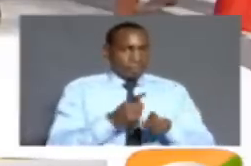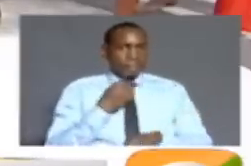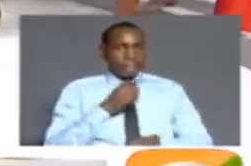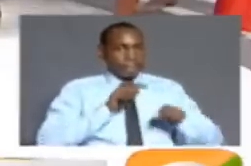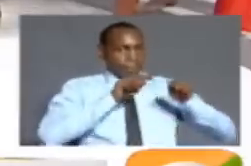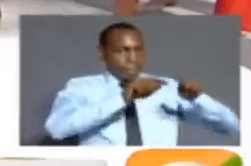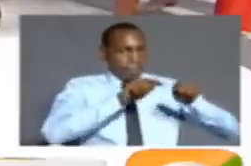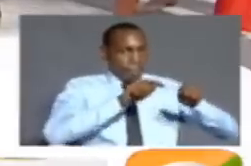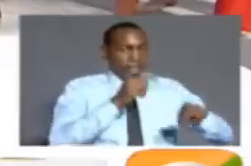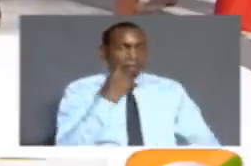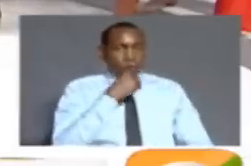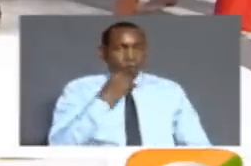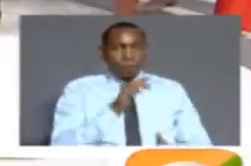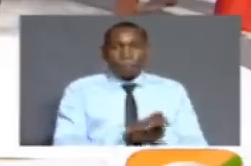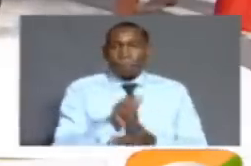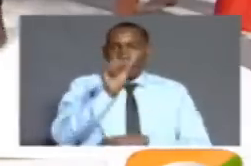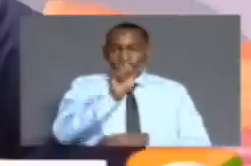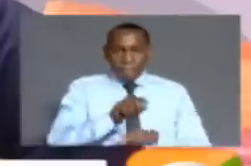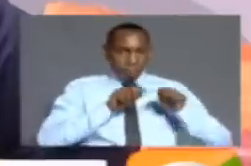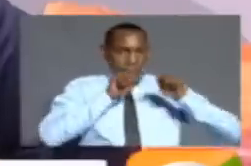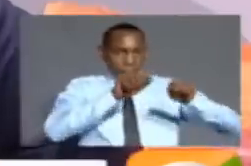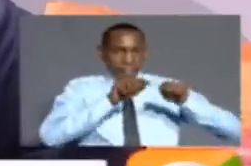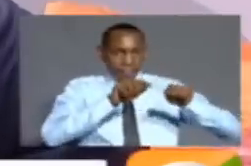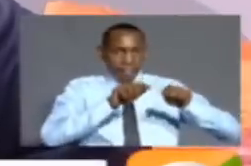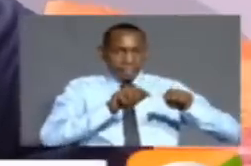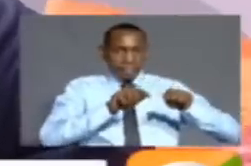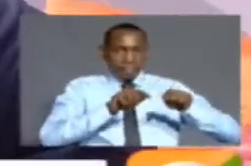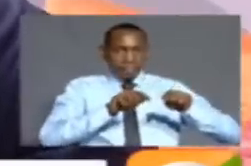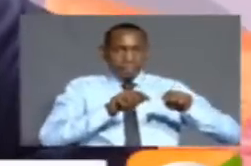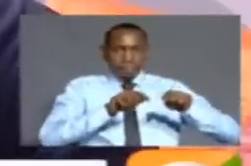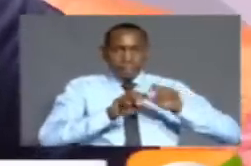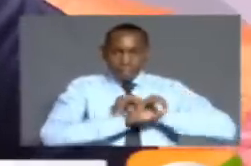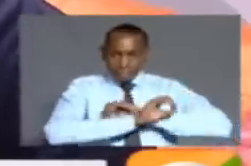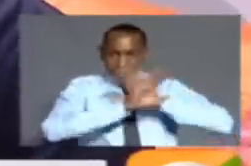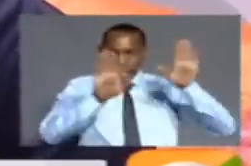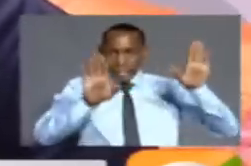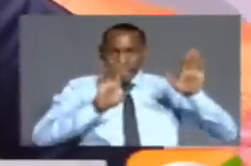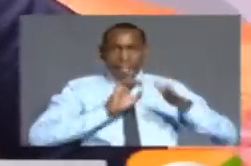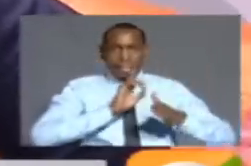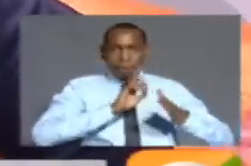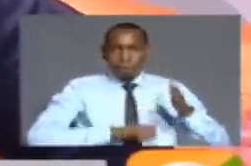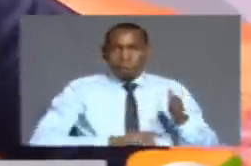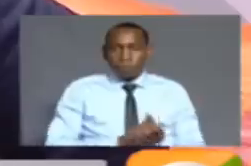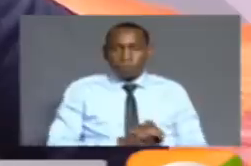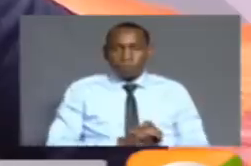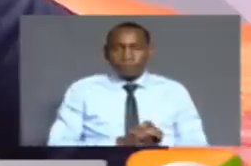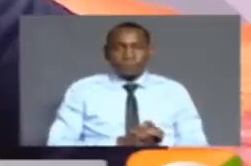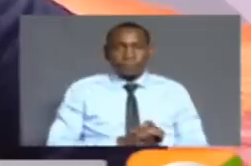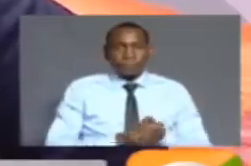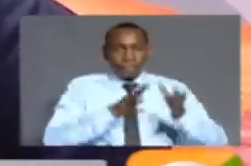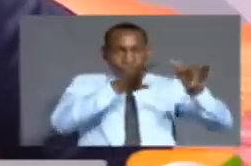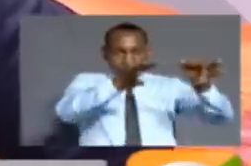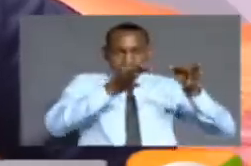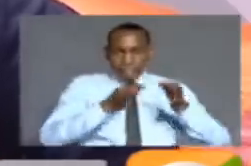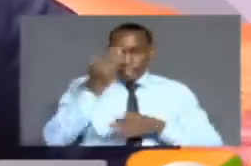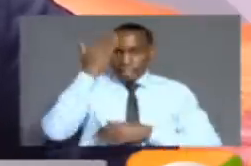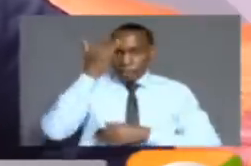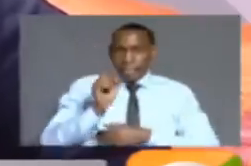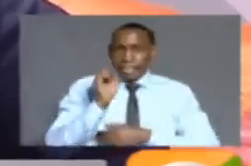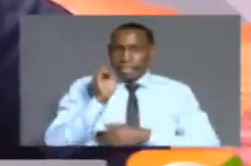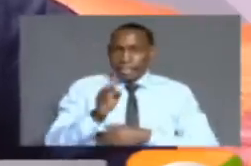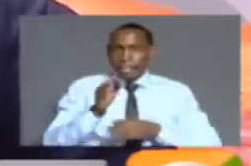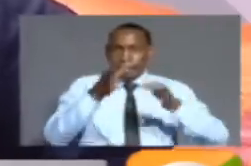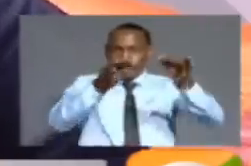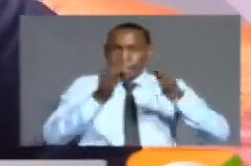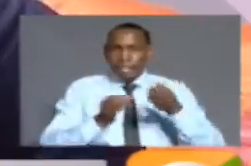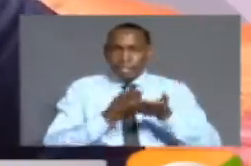there. The person to blame there, and I stated it very clearly from the onset, is Treasury. Because if Treasury,